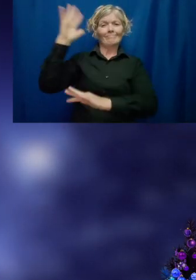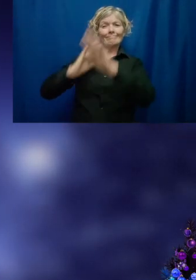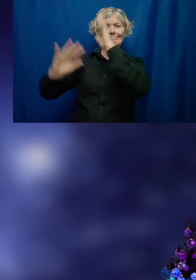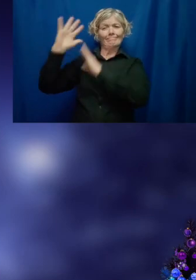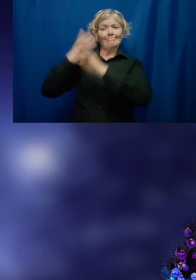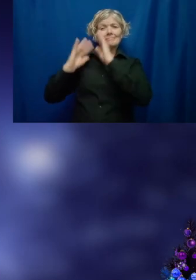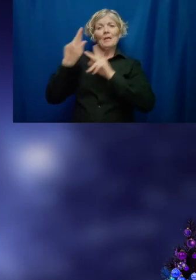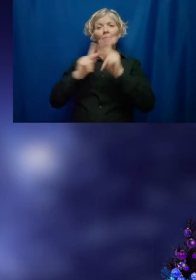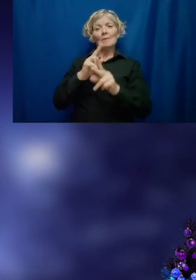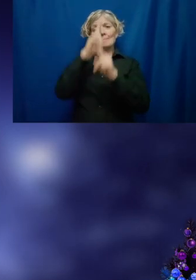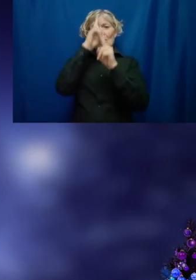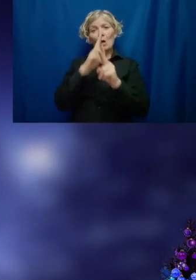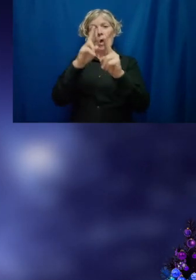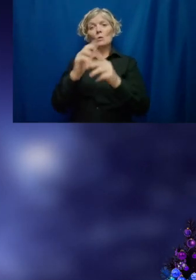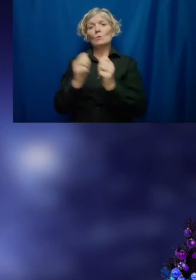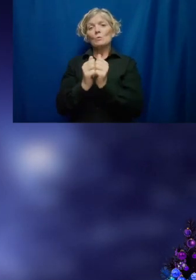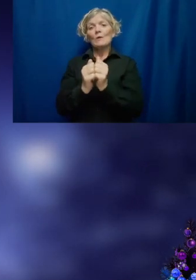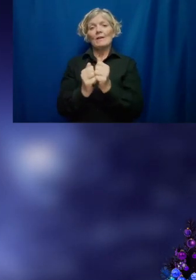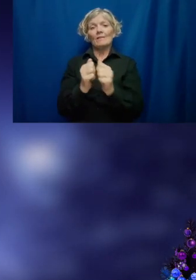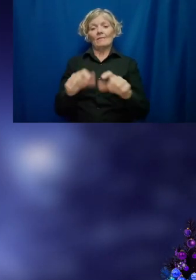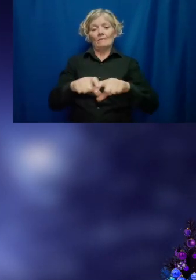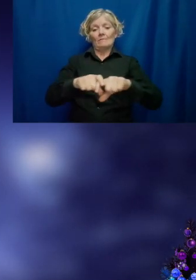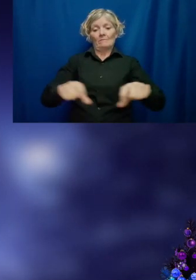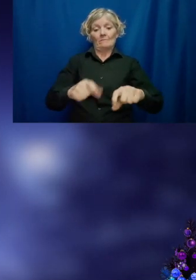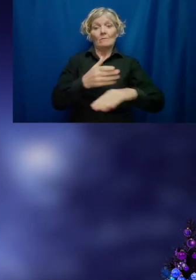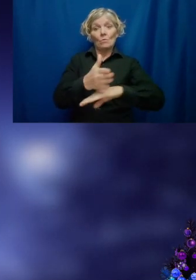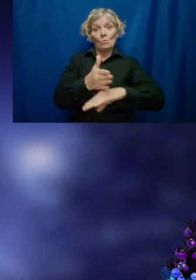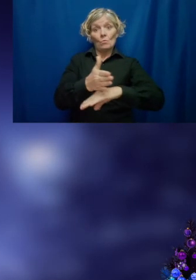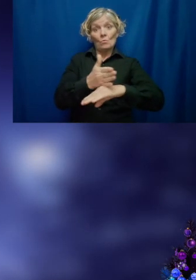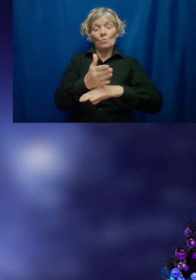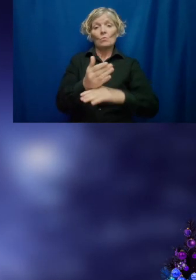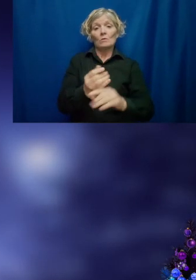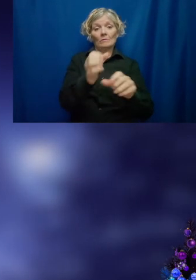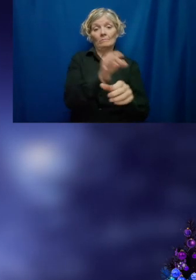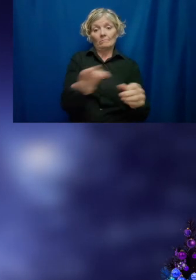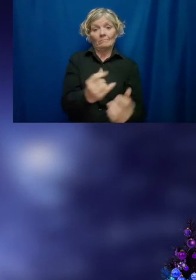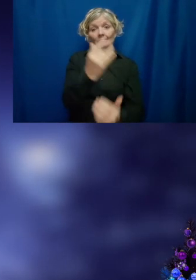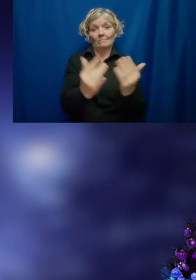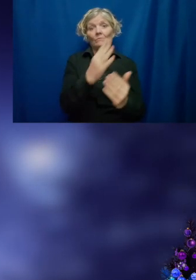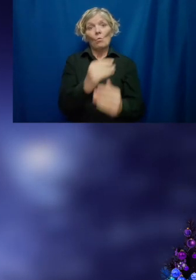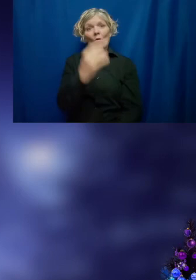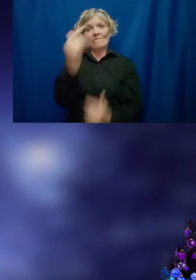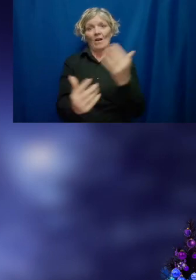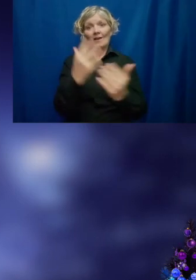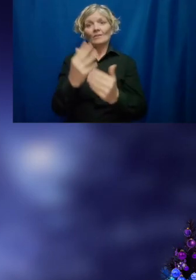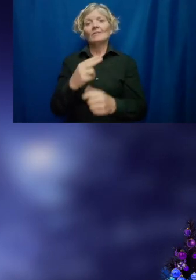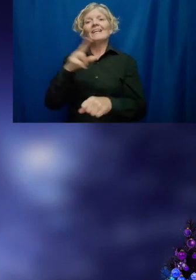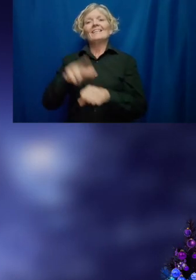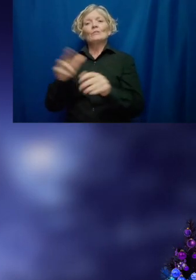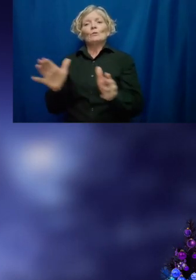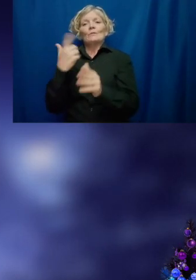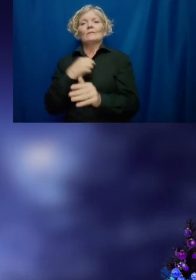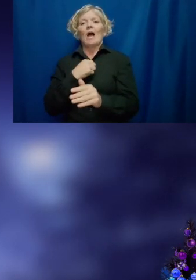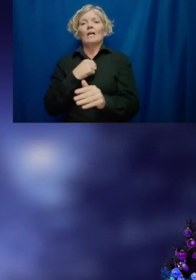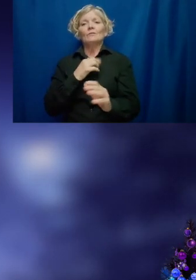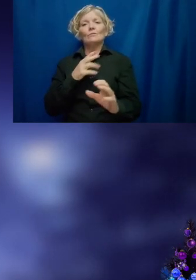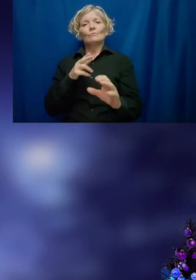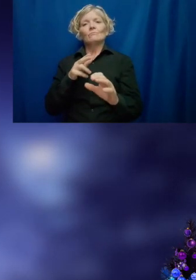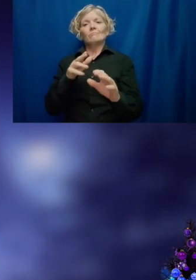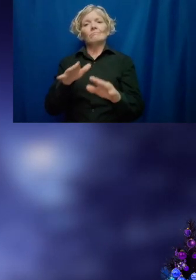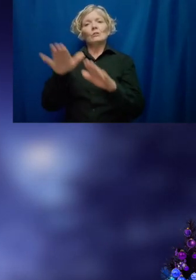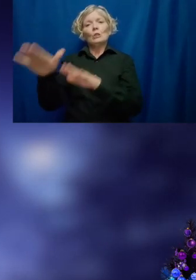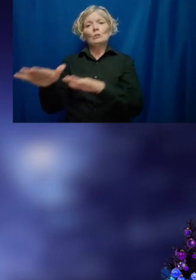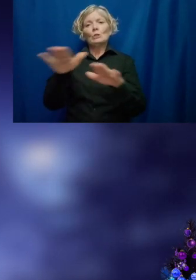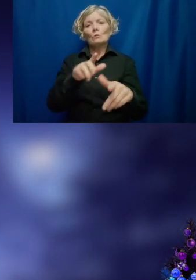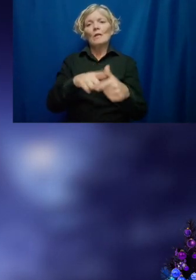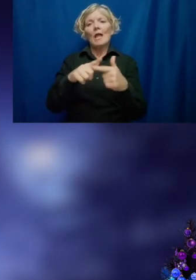times, it was marked with special feasts and the burning of a Yule log or bonfire. Nature urges humanity to slow down during winter, to be